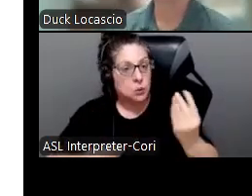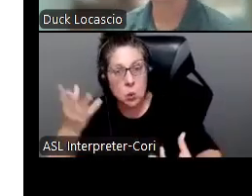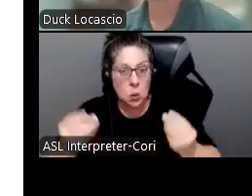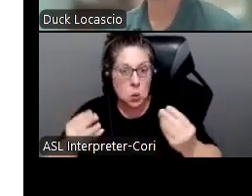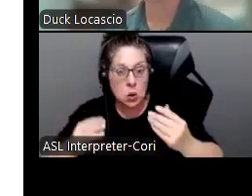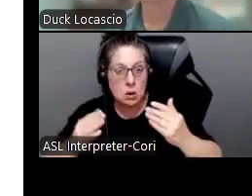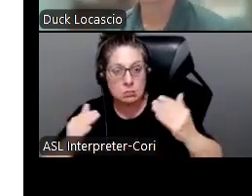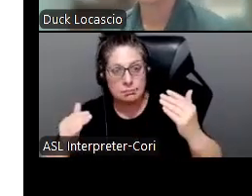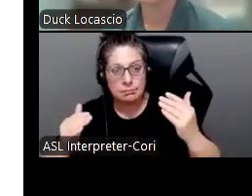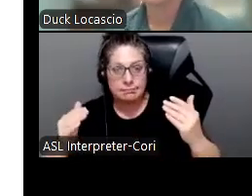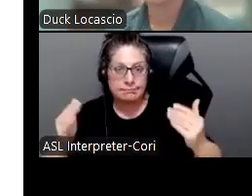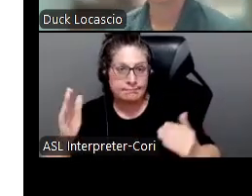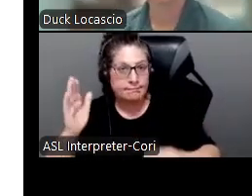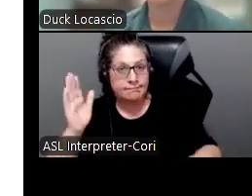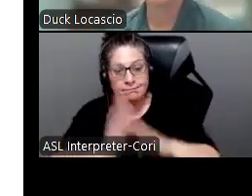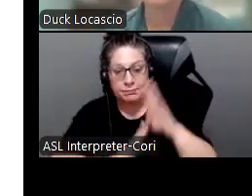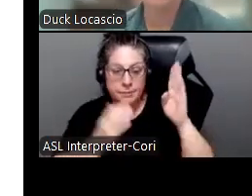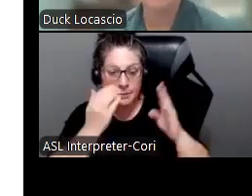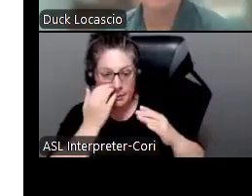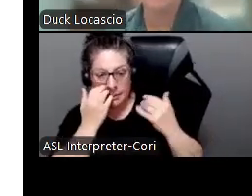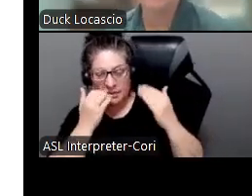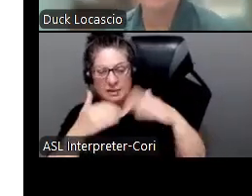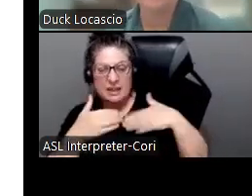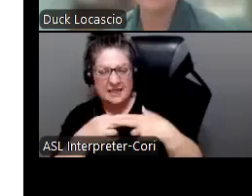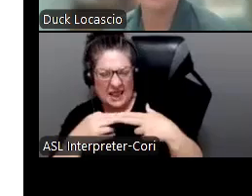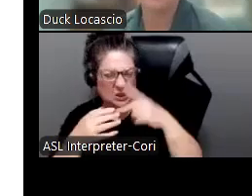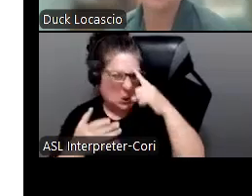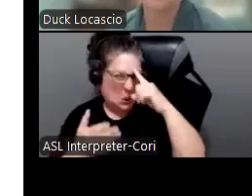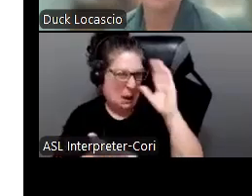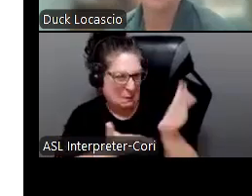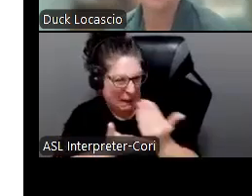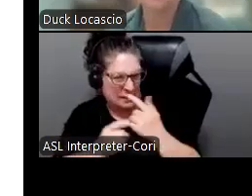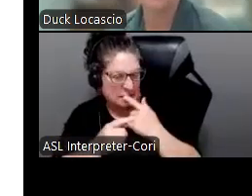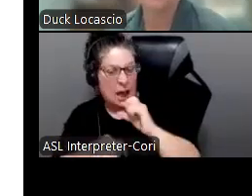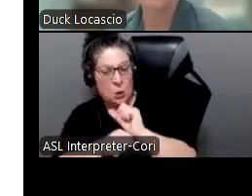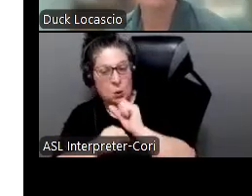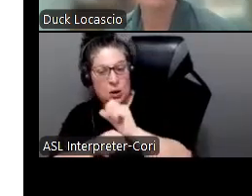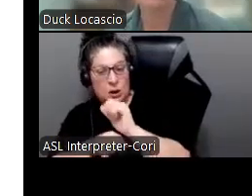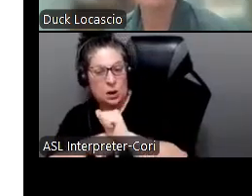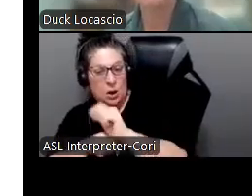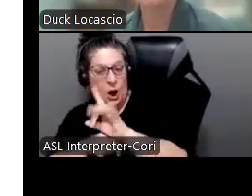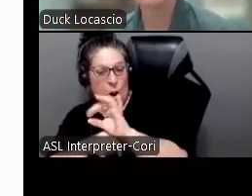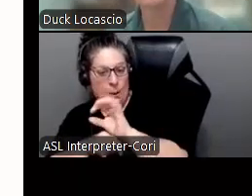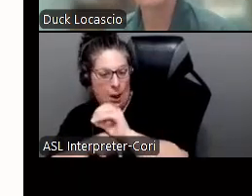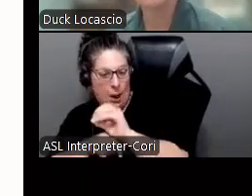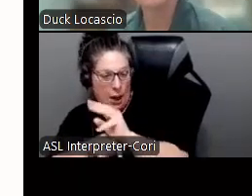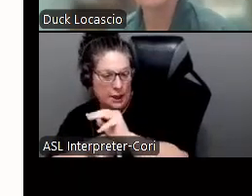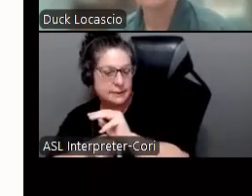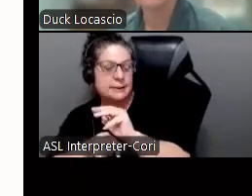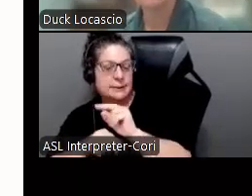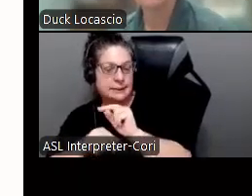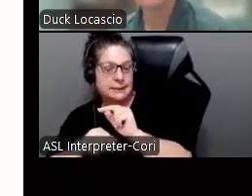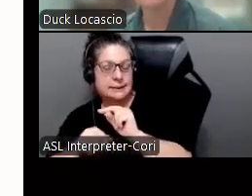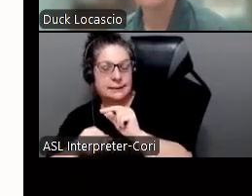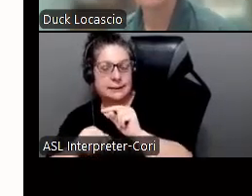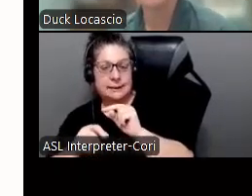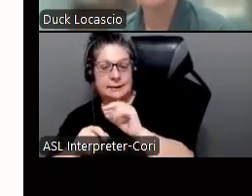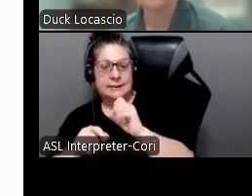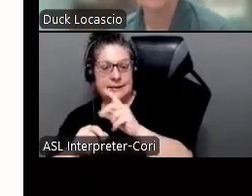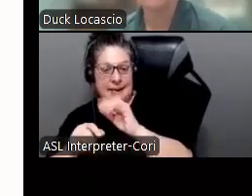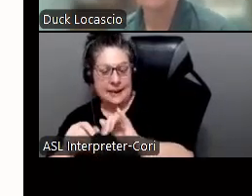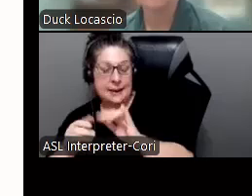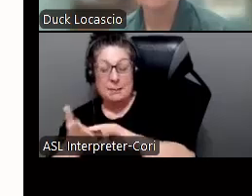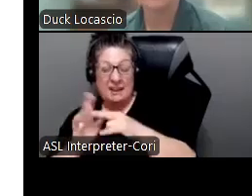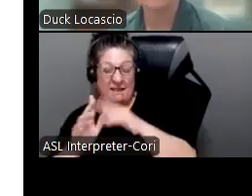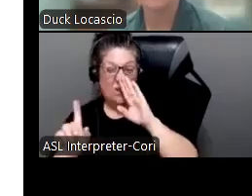I'll let my bias show through. I work for the Audubon Society, so birds are kind of our thing. But